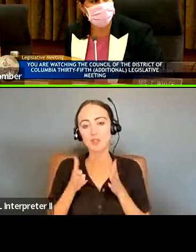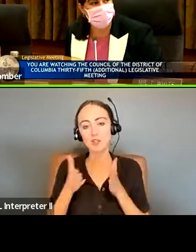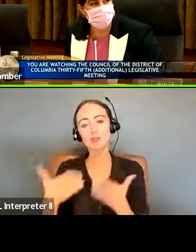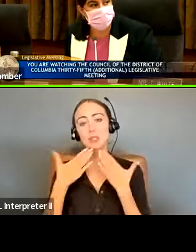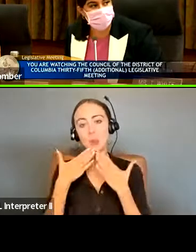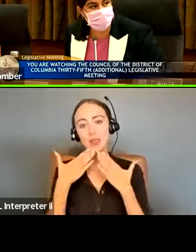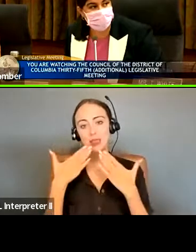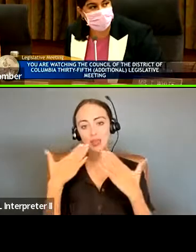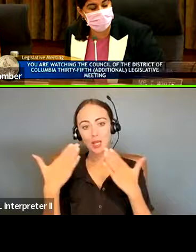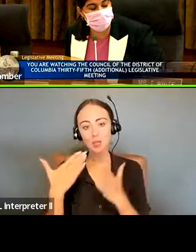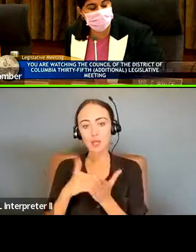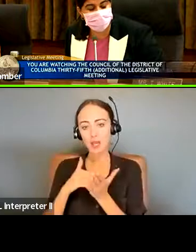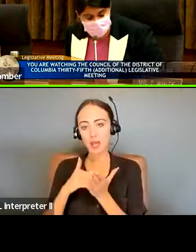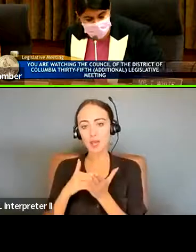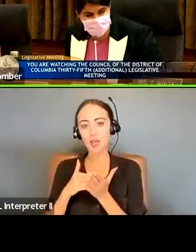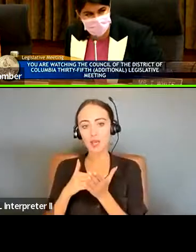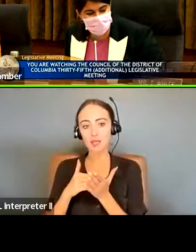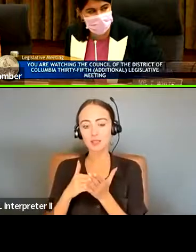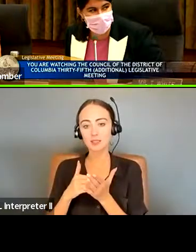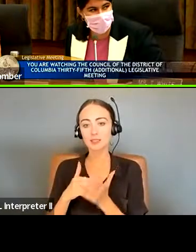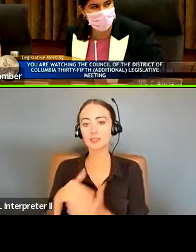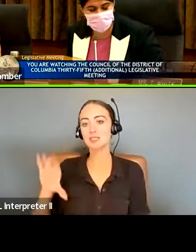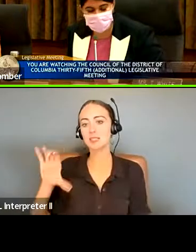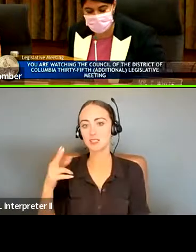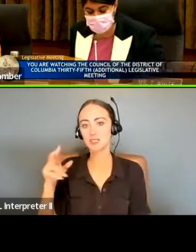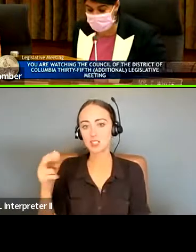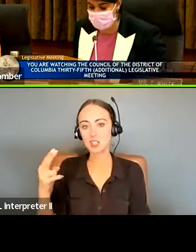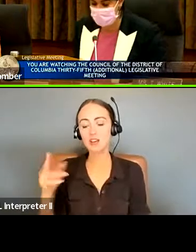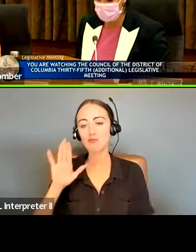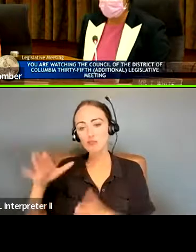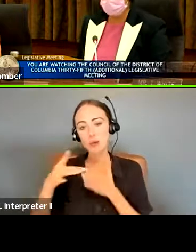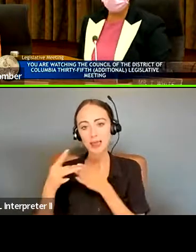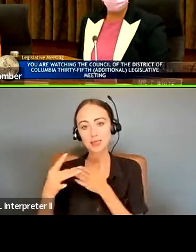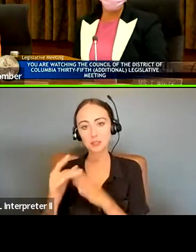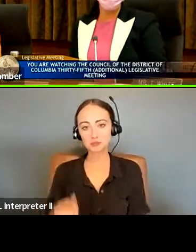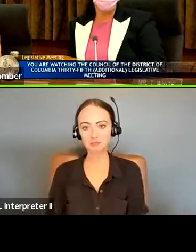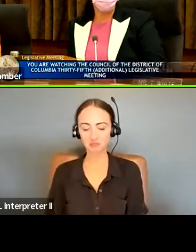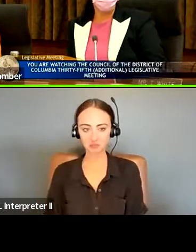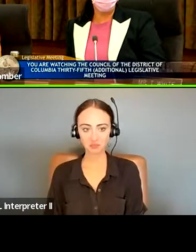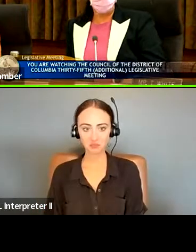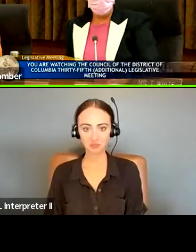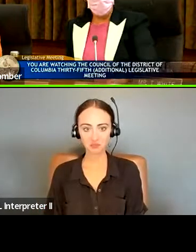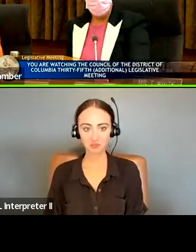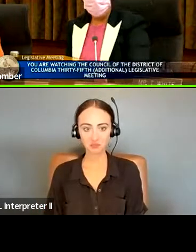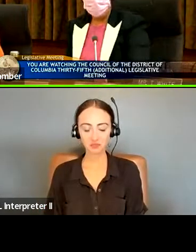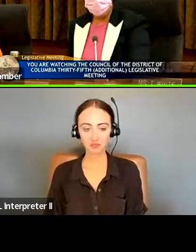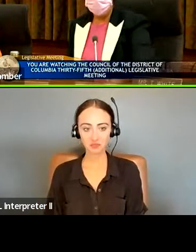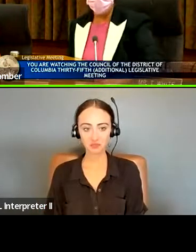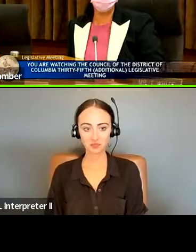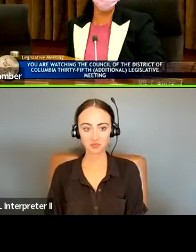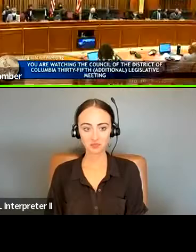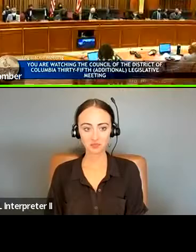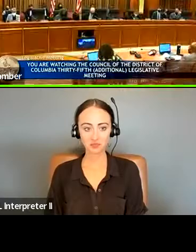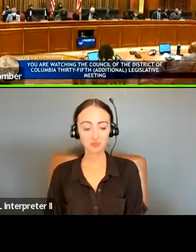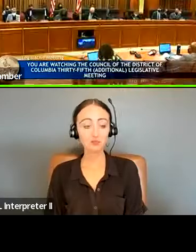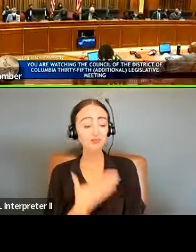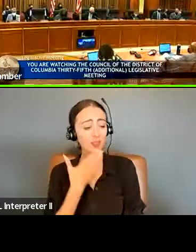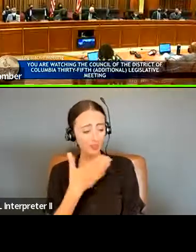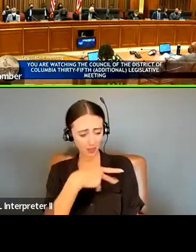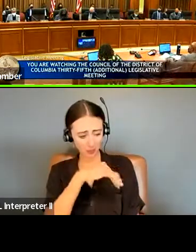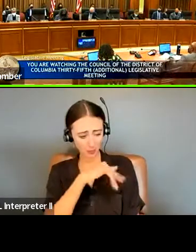much again, Councilmember Che, for your leadership. Mr. Chairman. Thank you, Councilmember